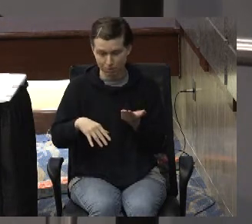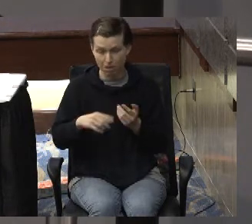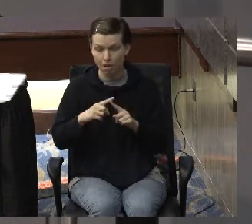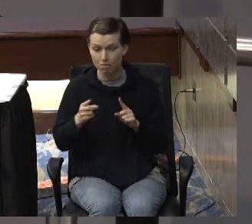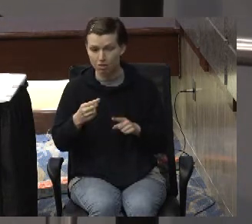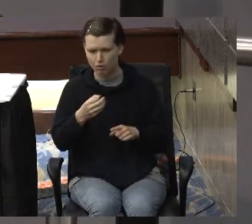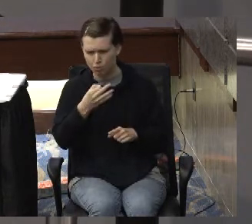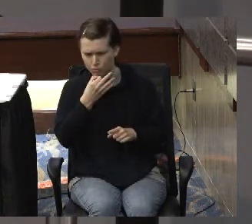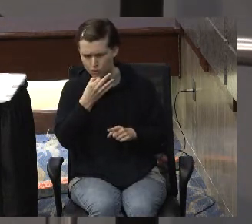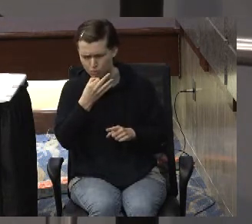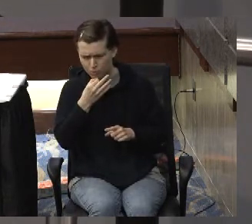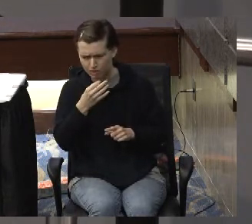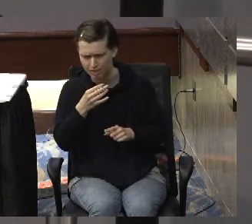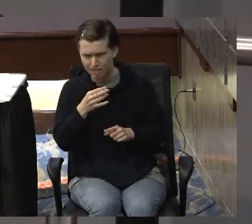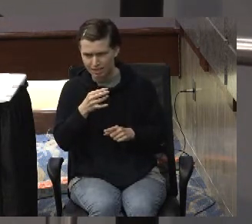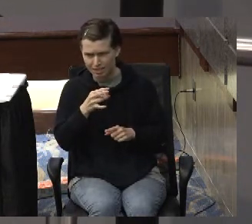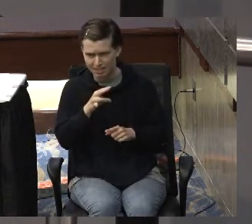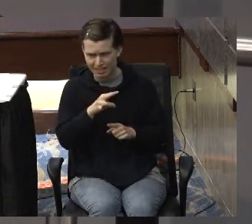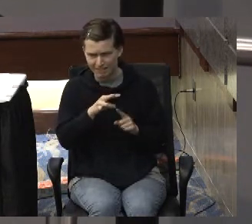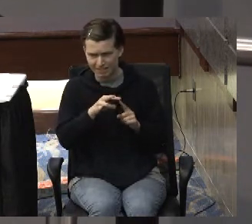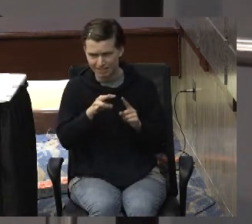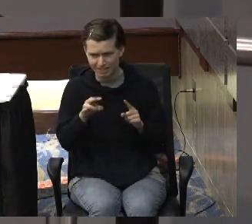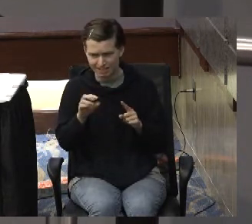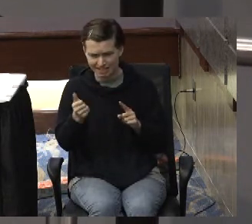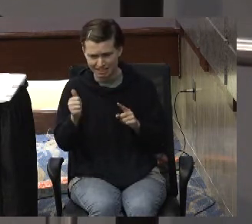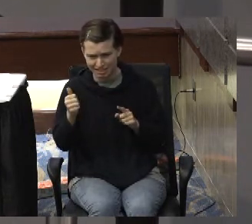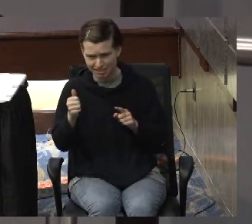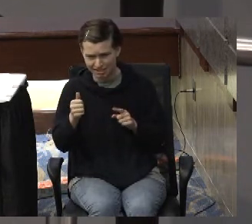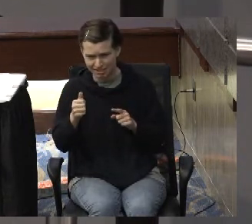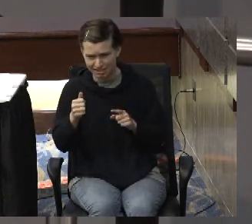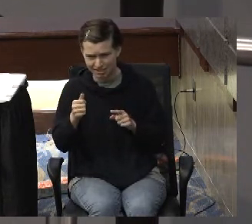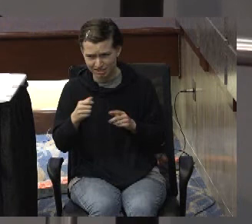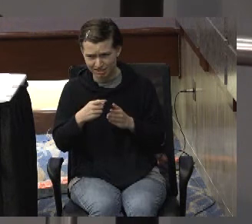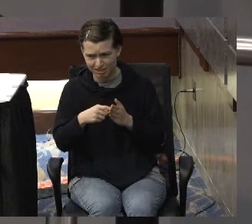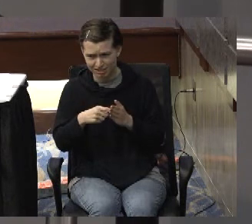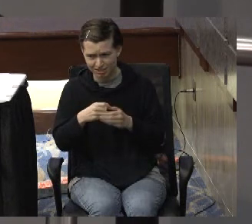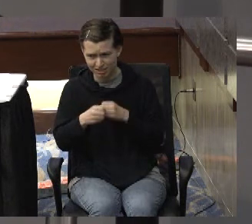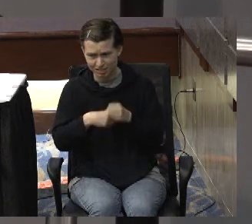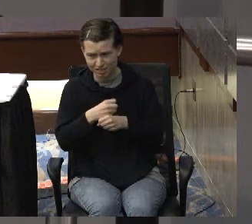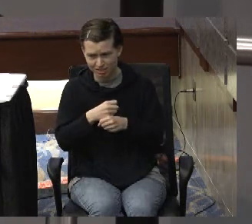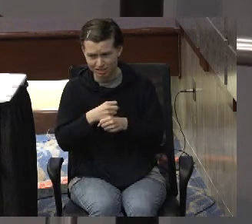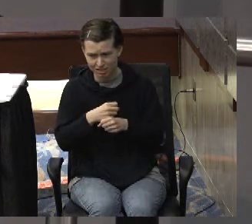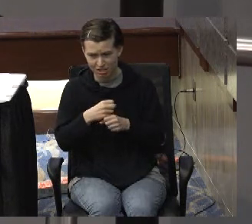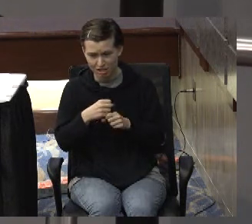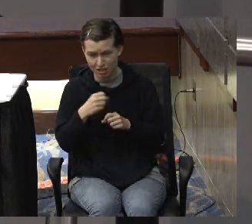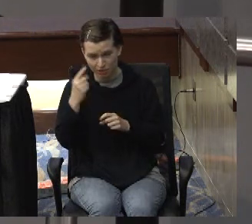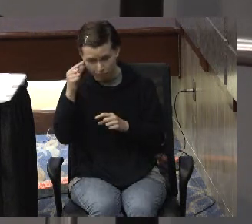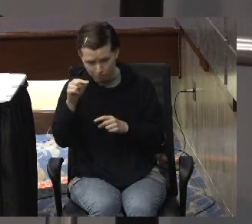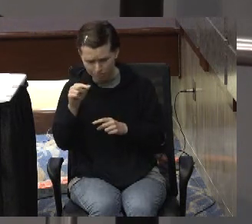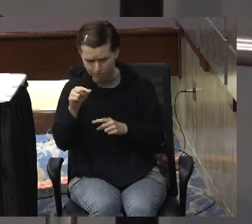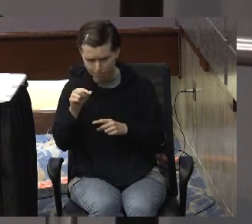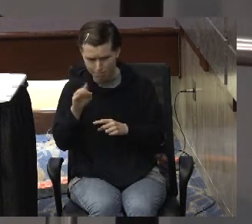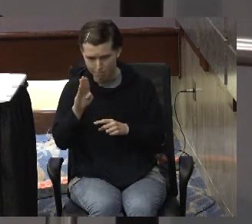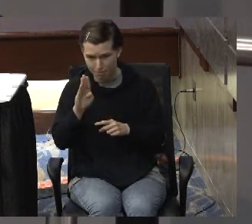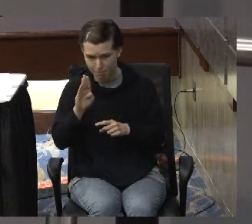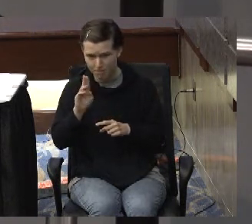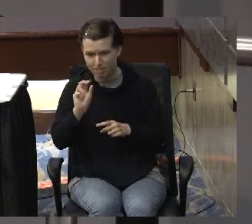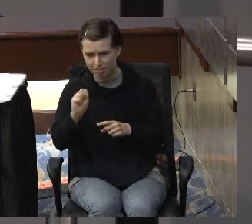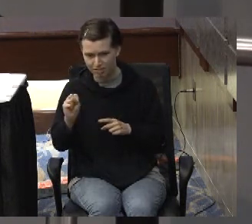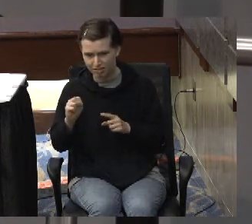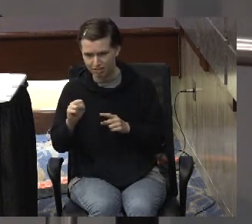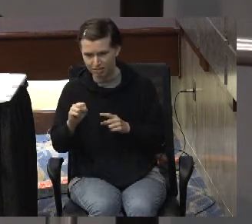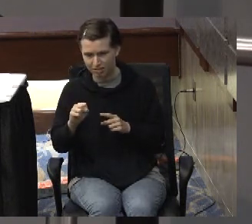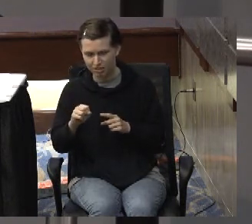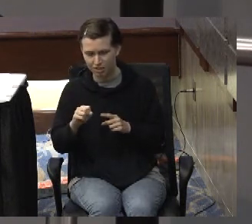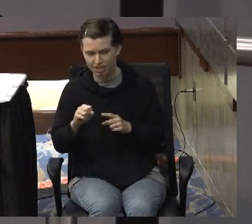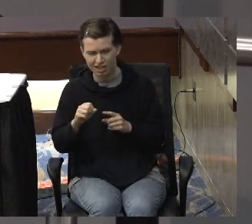the 7 to 10 year total cost of ownership is for these diesel buses. And the